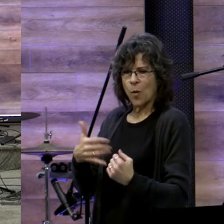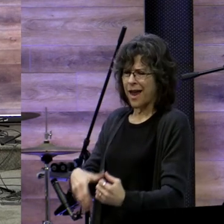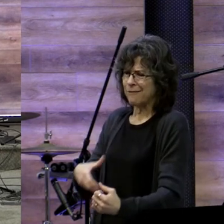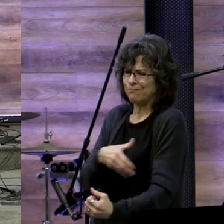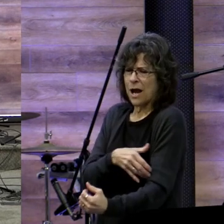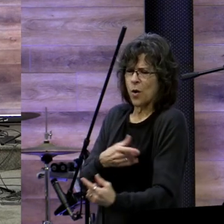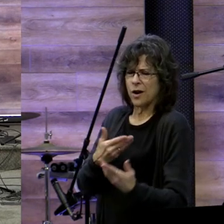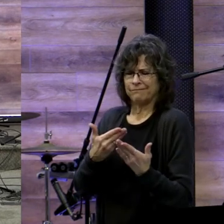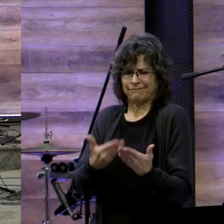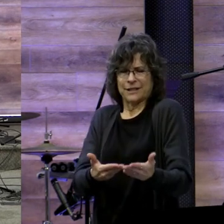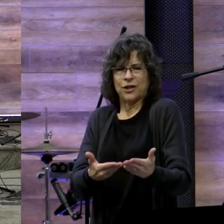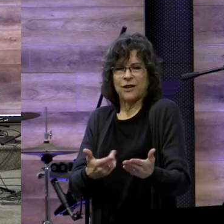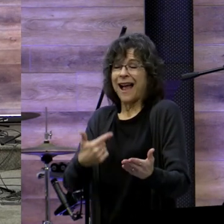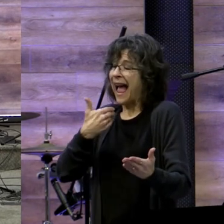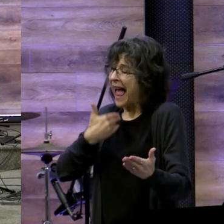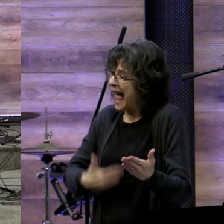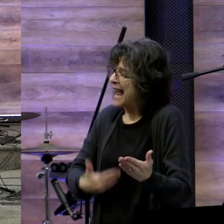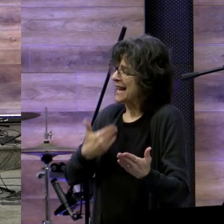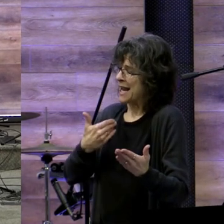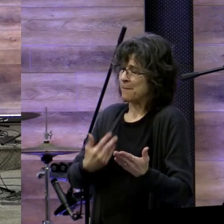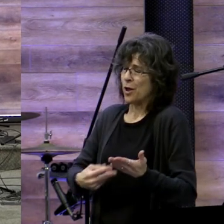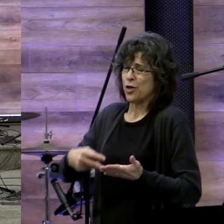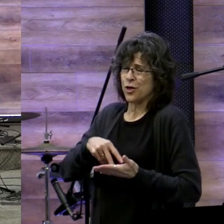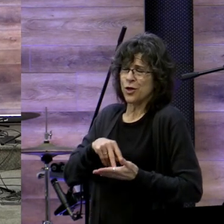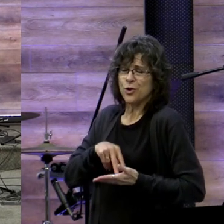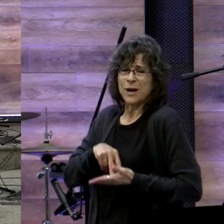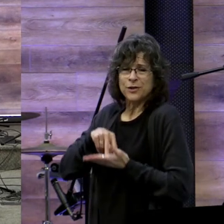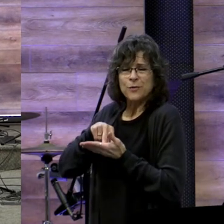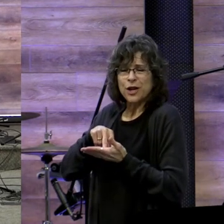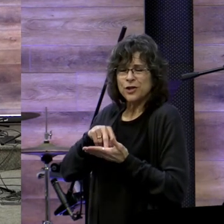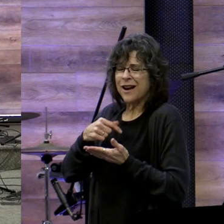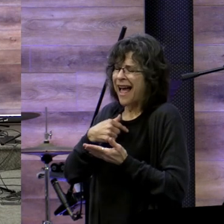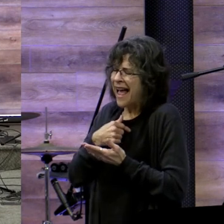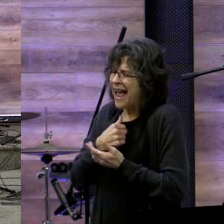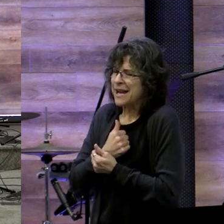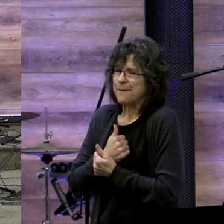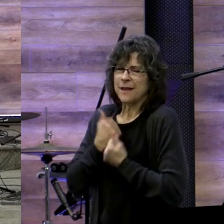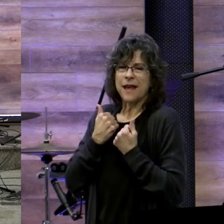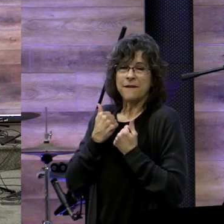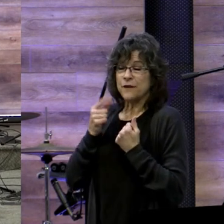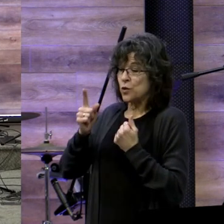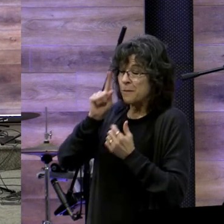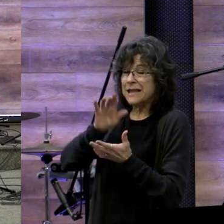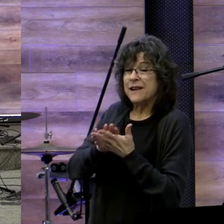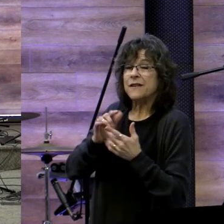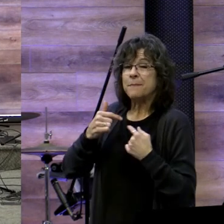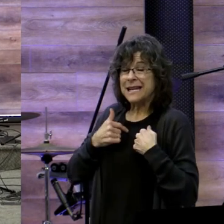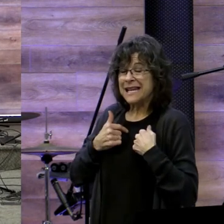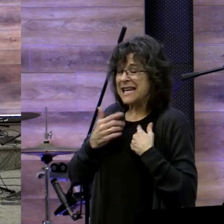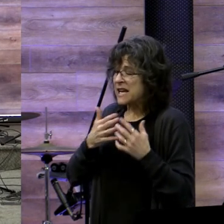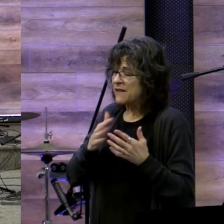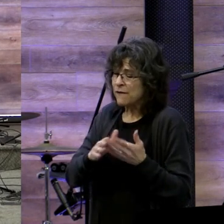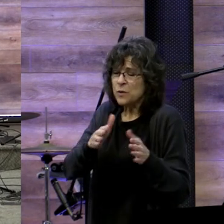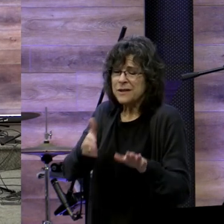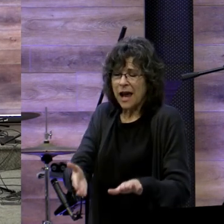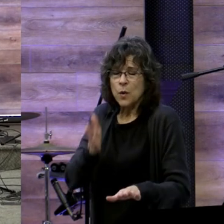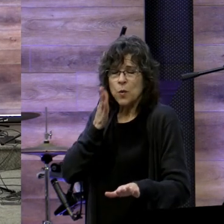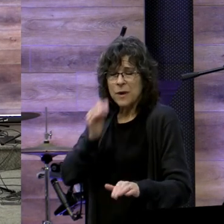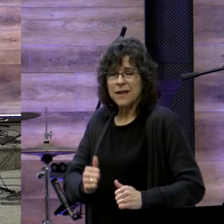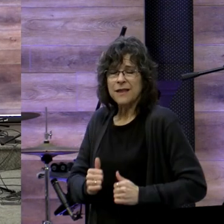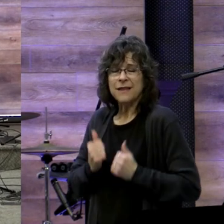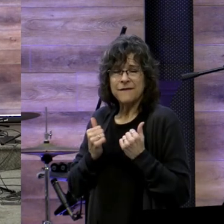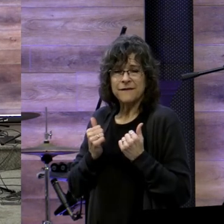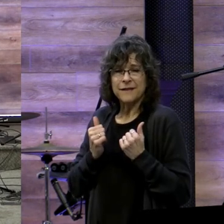I am the resurrection and the life. Whoever believes in me, though he die, yet shall he live. And everyone who believes in me shall never